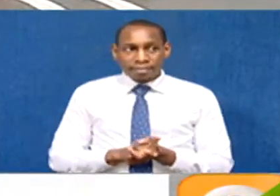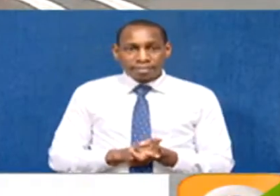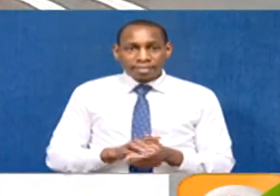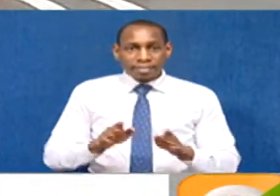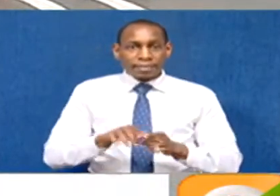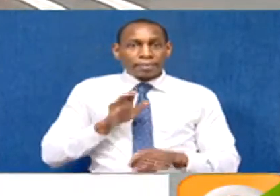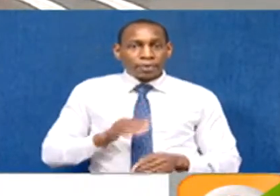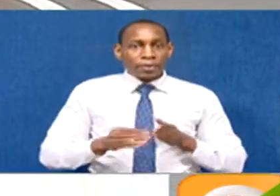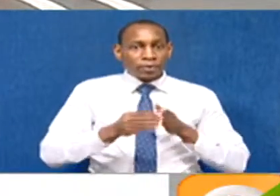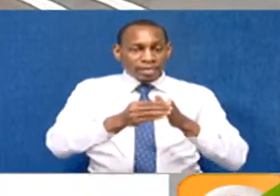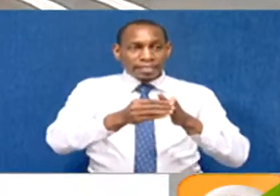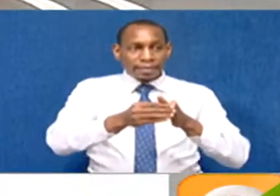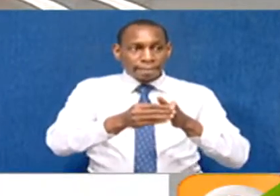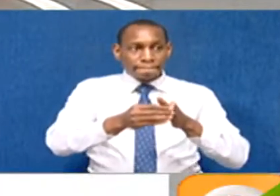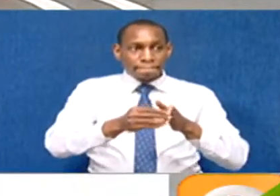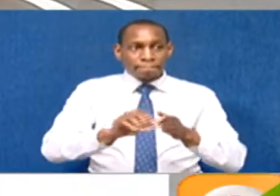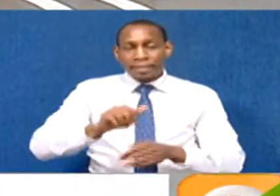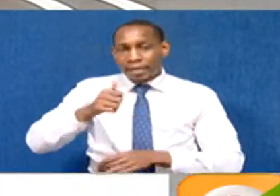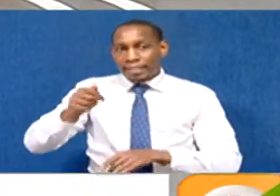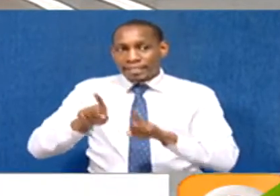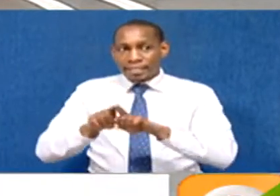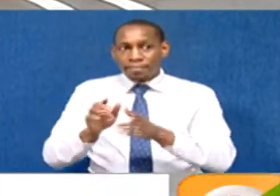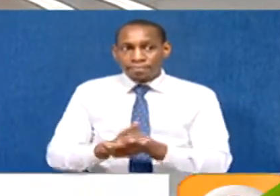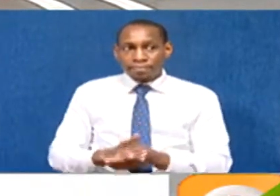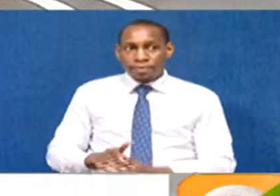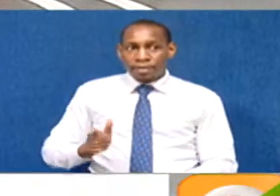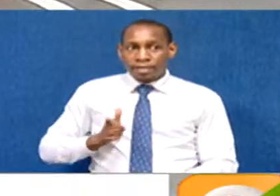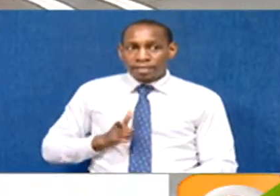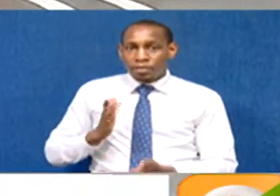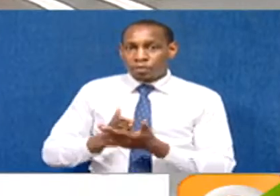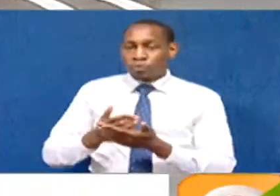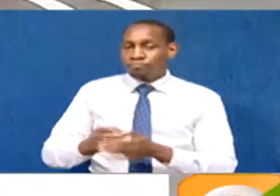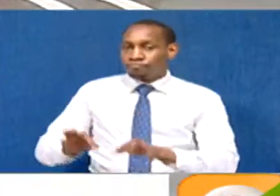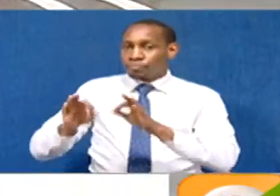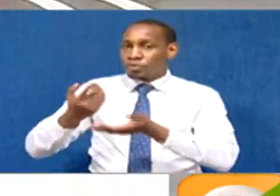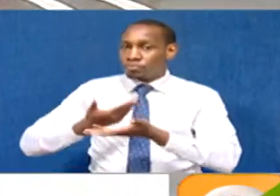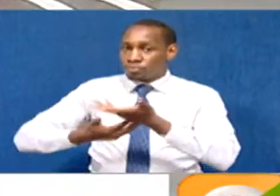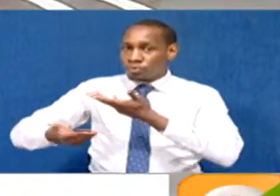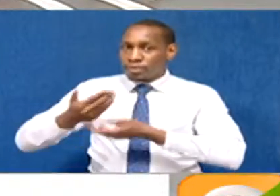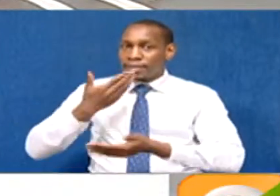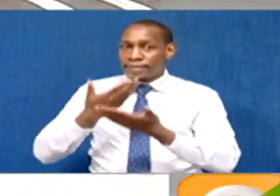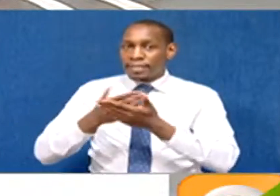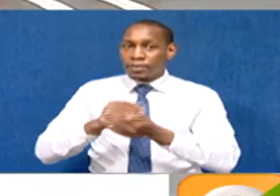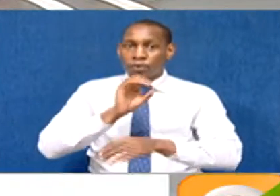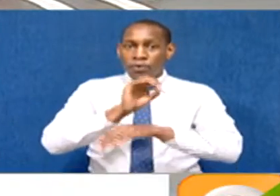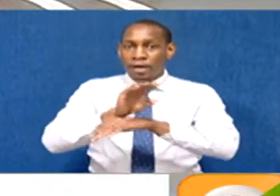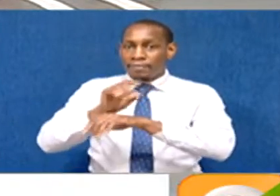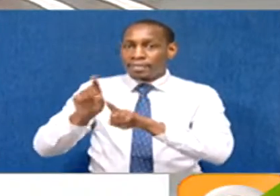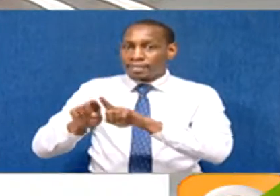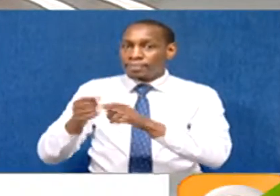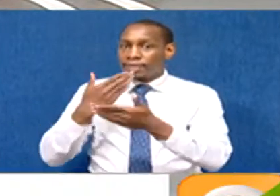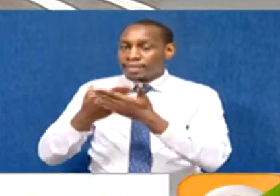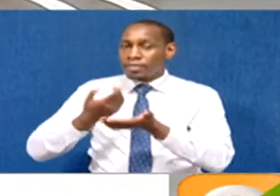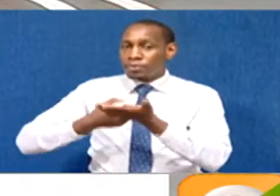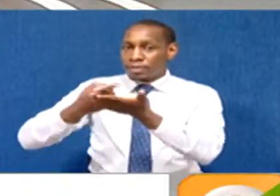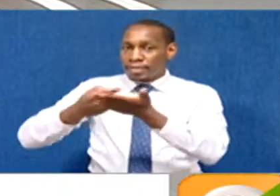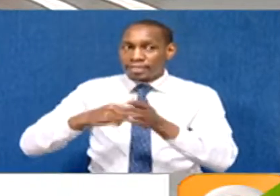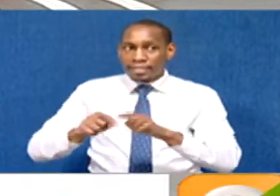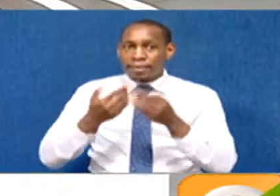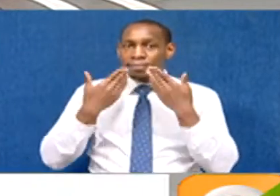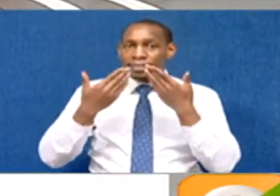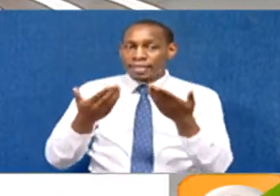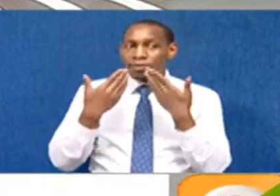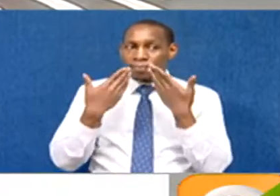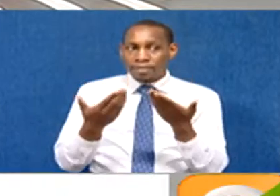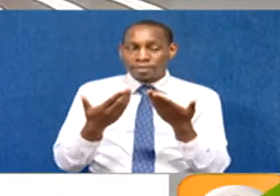mama washikilie viti. Wengine pia. Ladies, it's great talking to you. Thank you for your advice. Thank you for the debate. And thank you